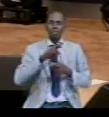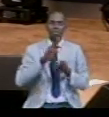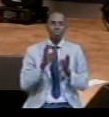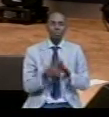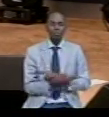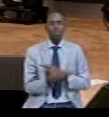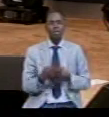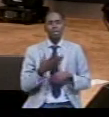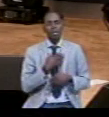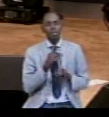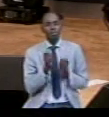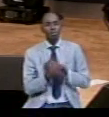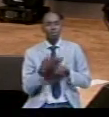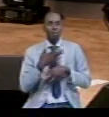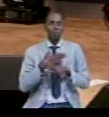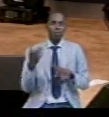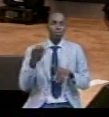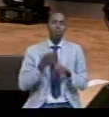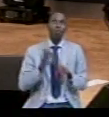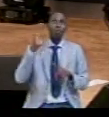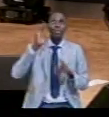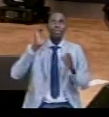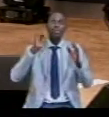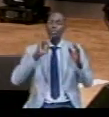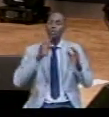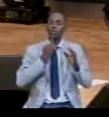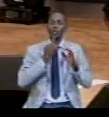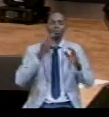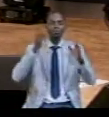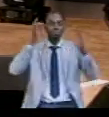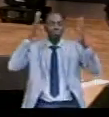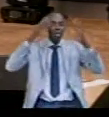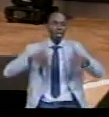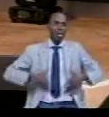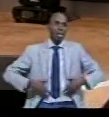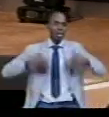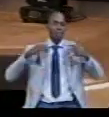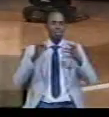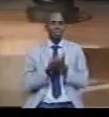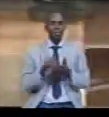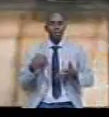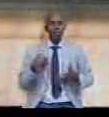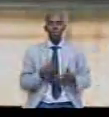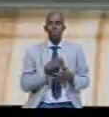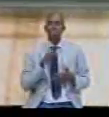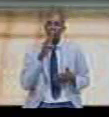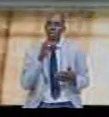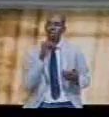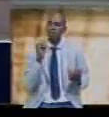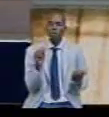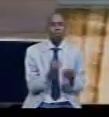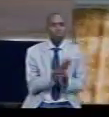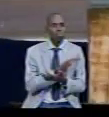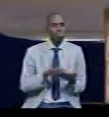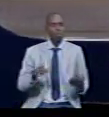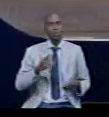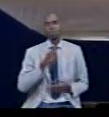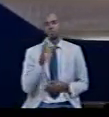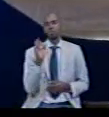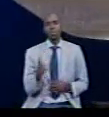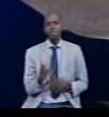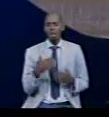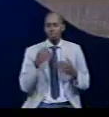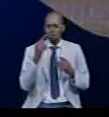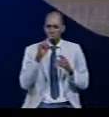his fierce anger that we perish not? Have you ever considered that we perish not? Have you